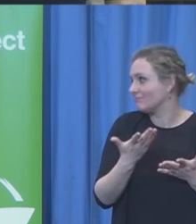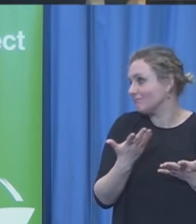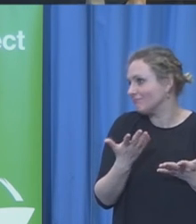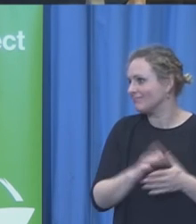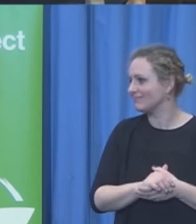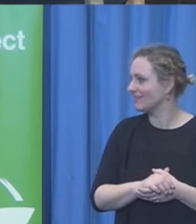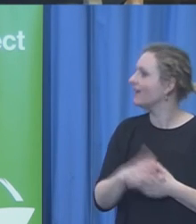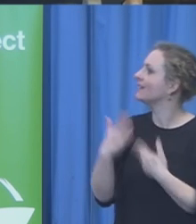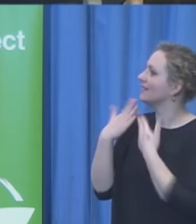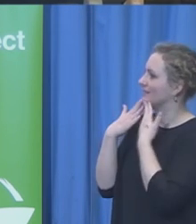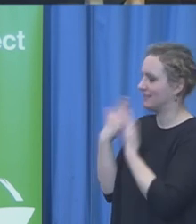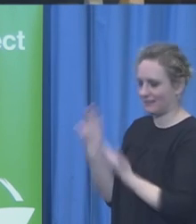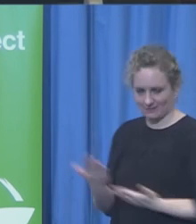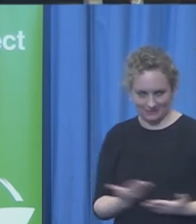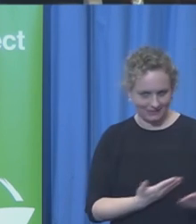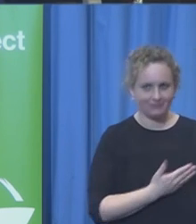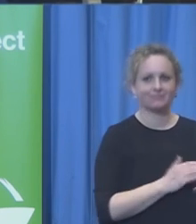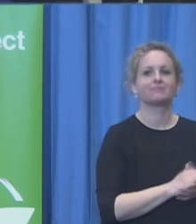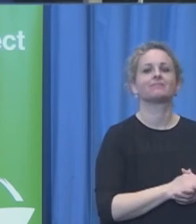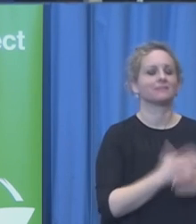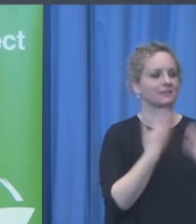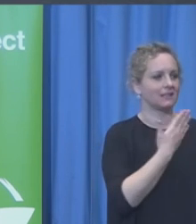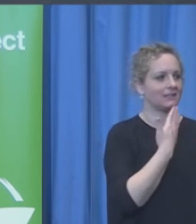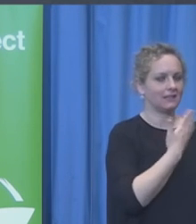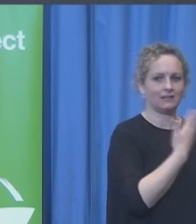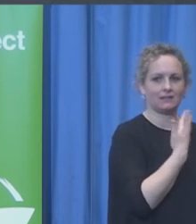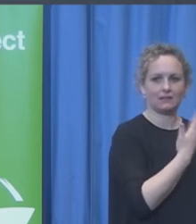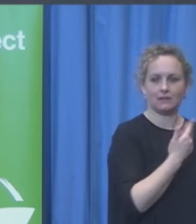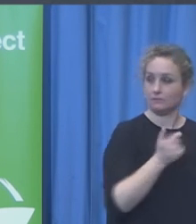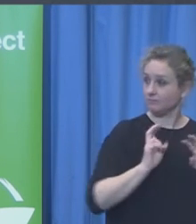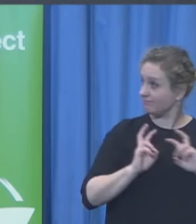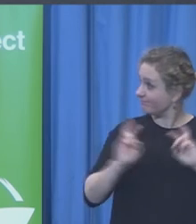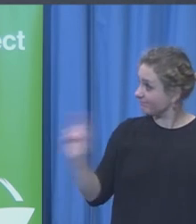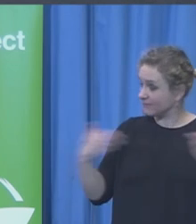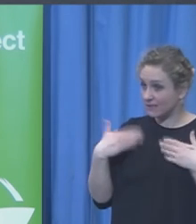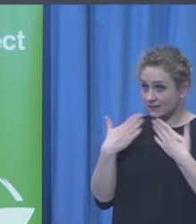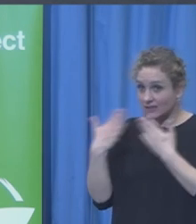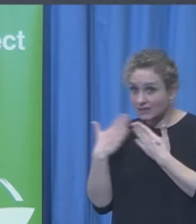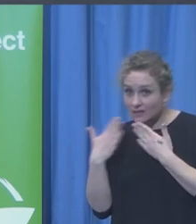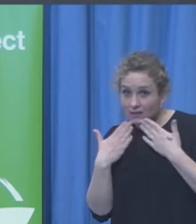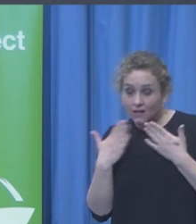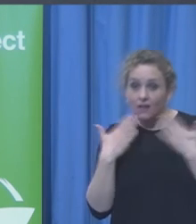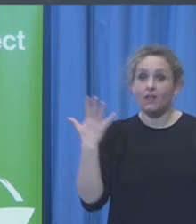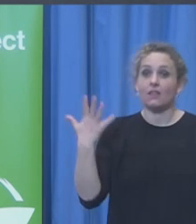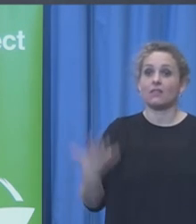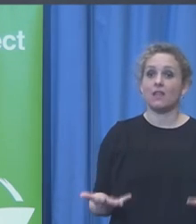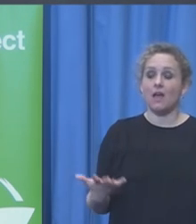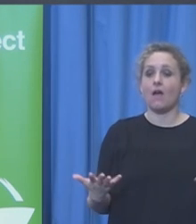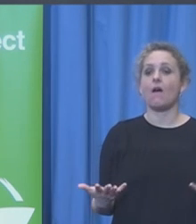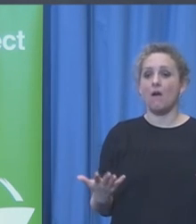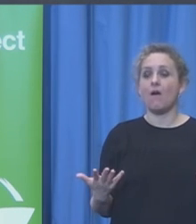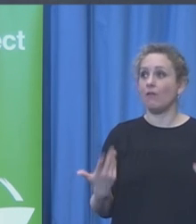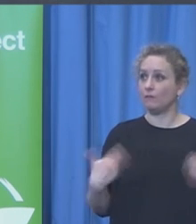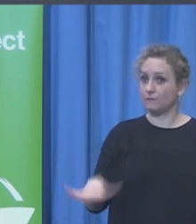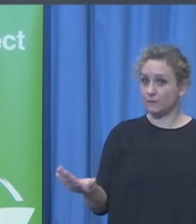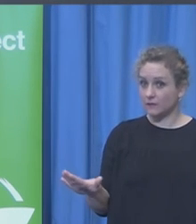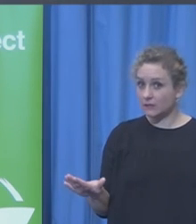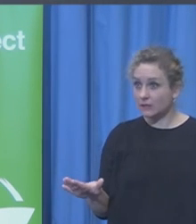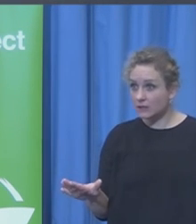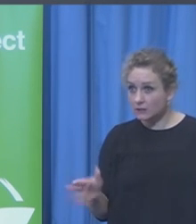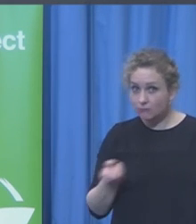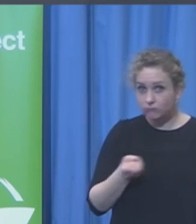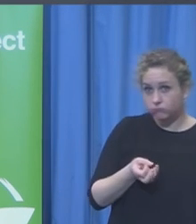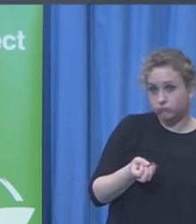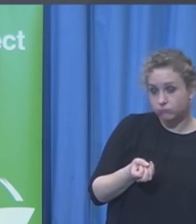I would like to thank you, all the panelists, for the interventions. And